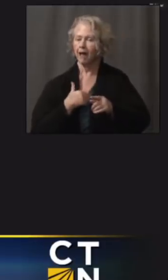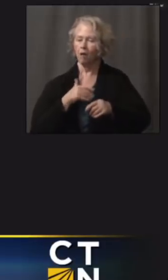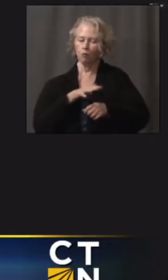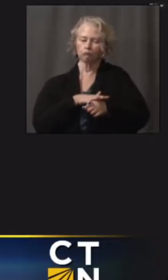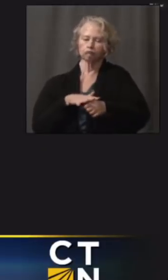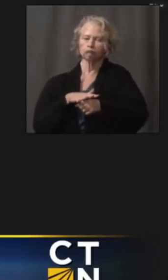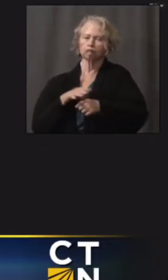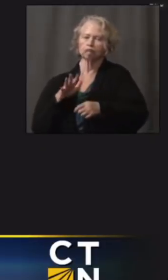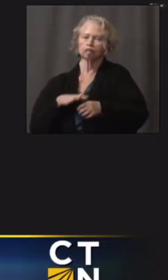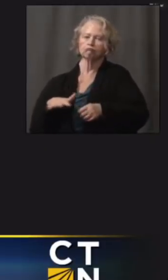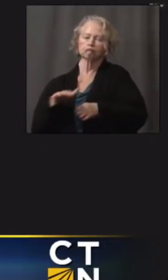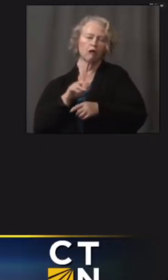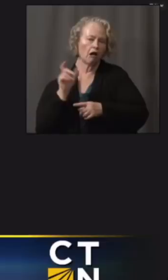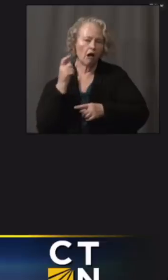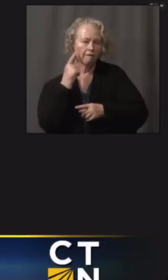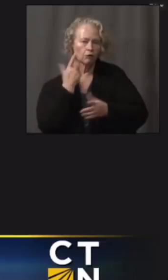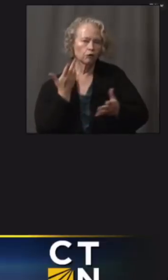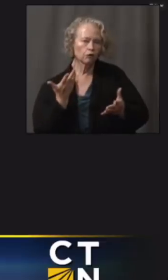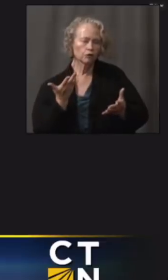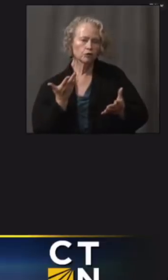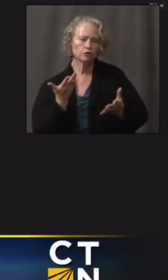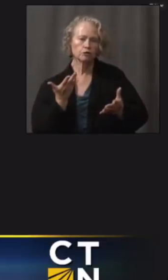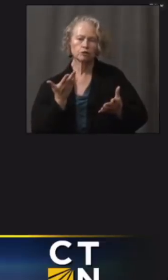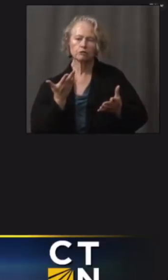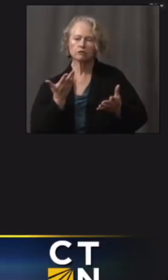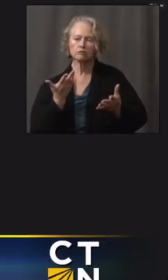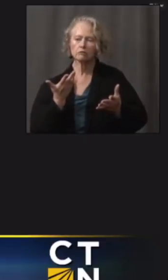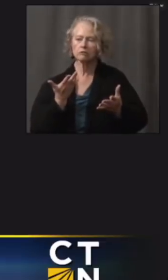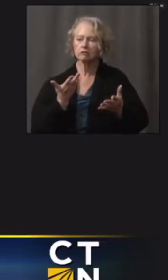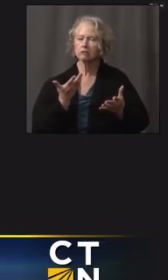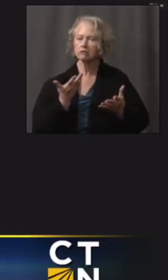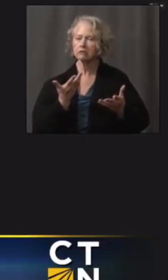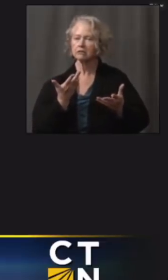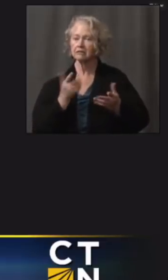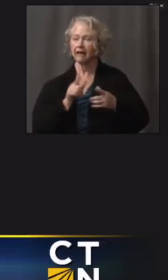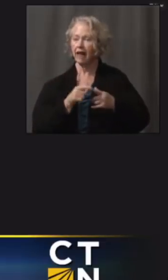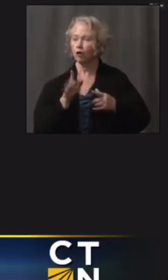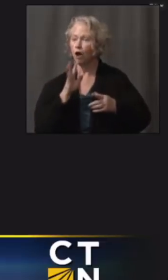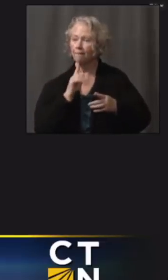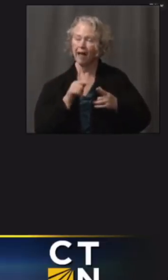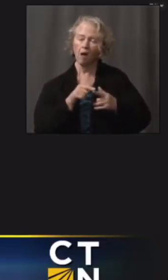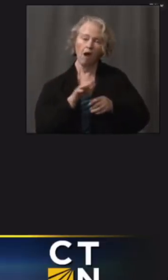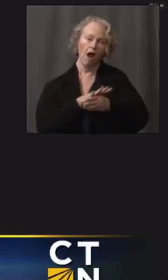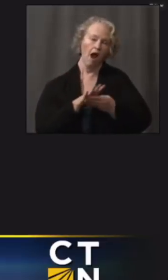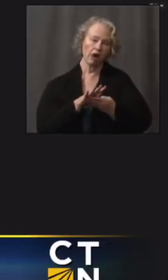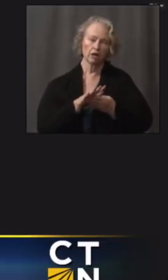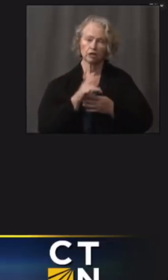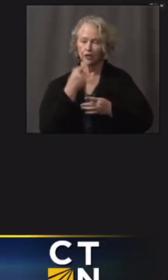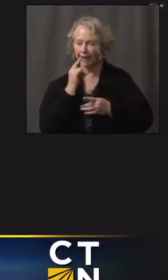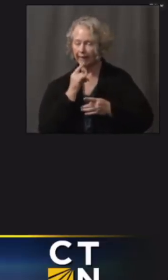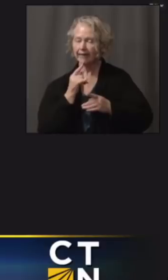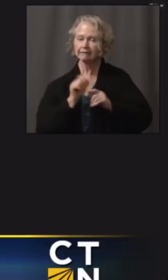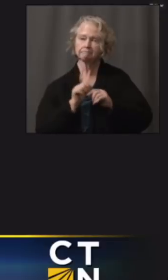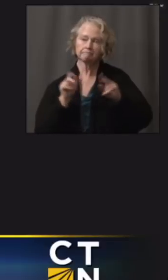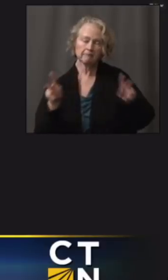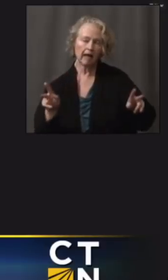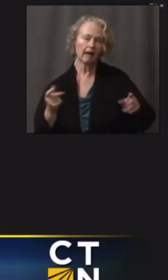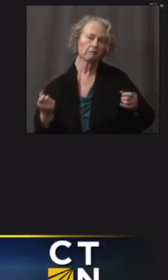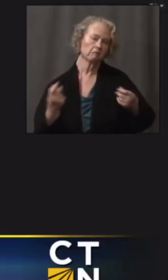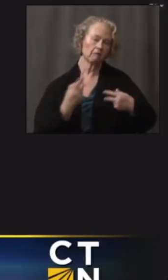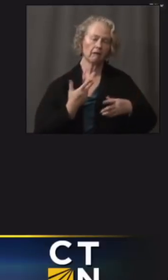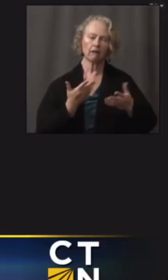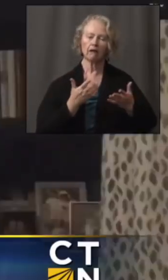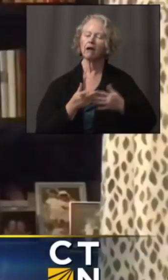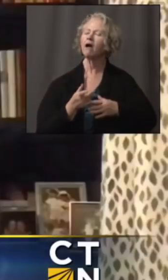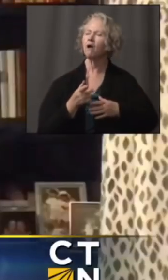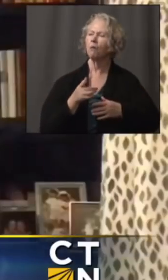governors to decide on? It seems like the returning college kids is the main thing. The